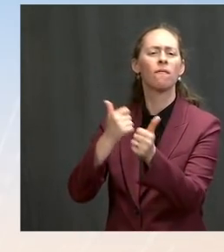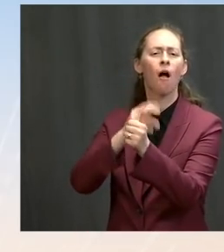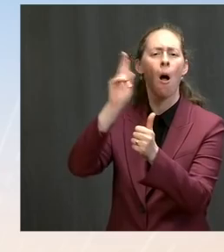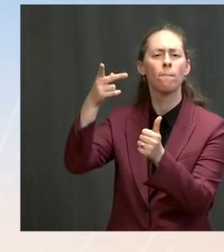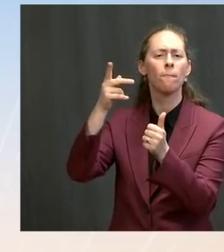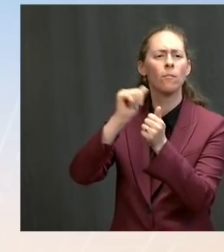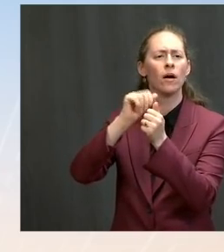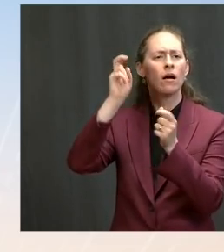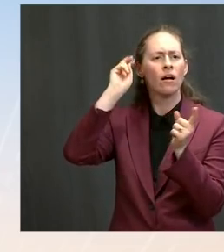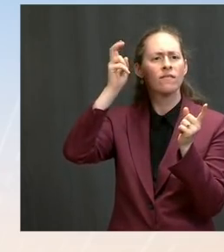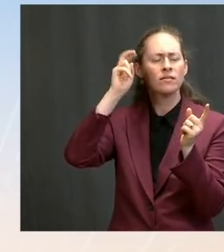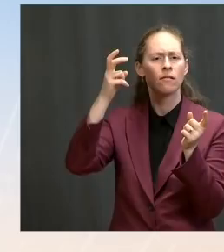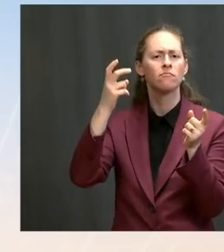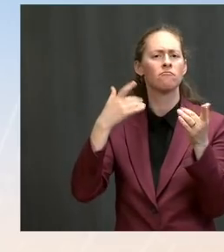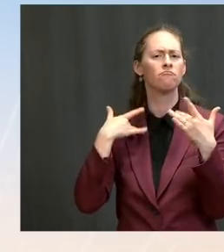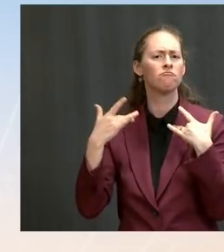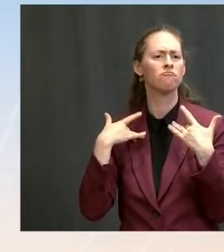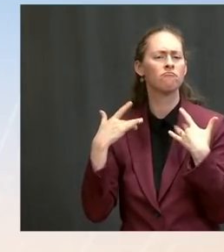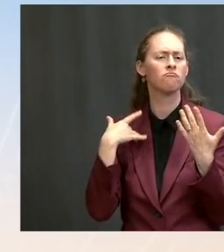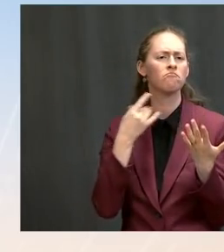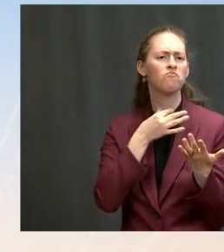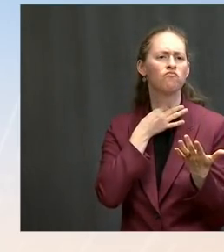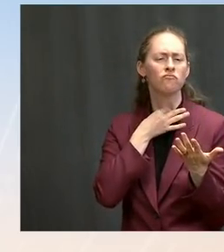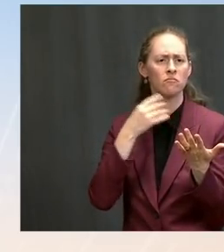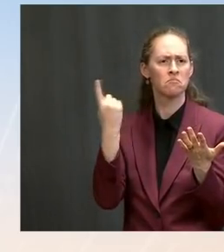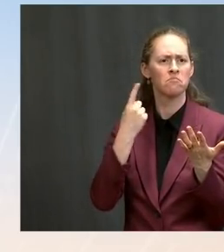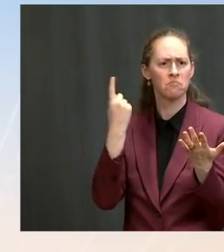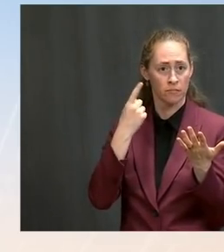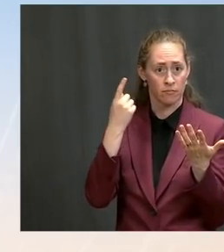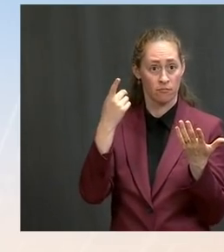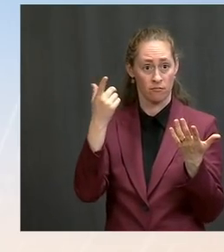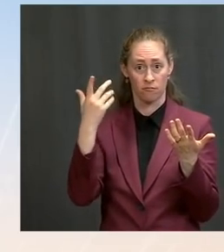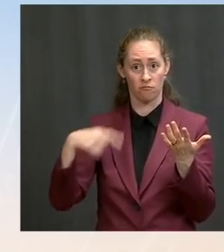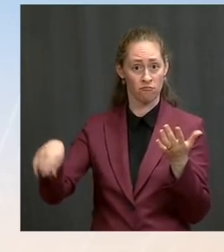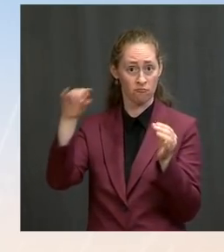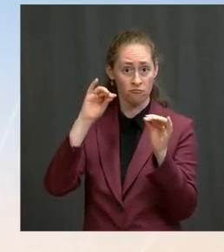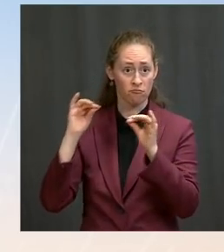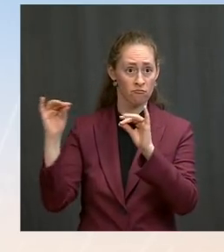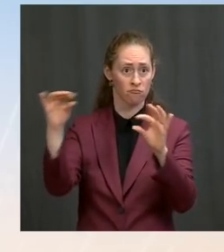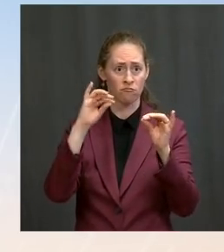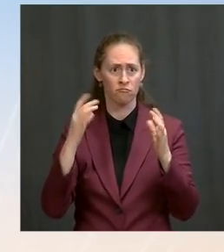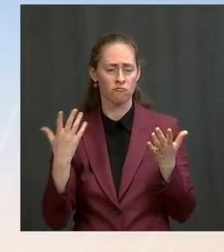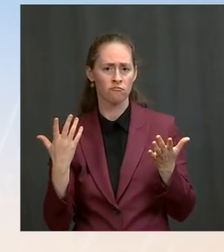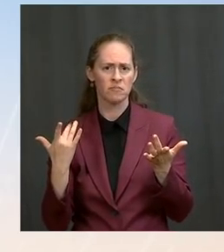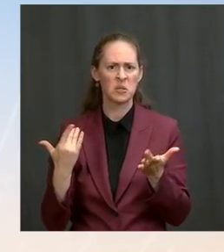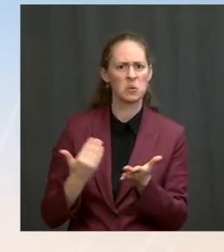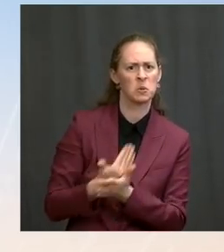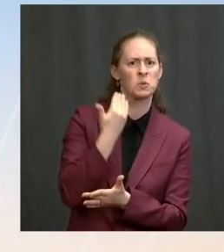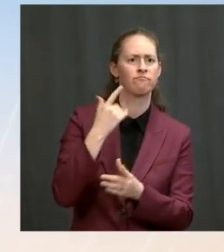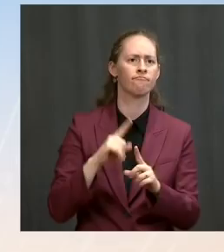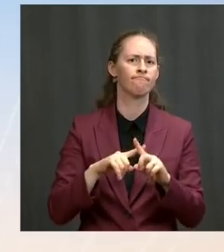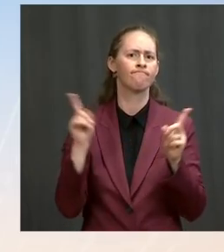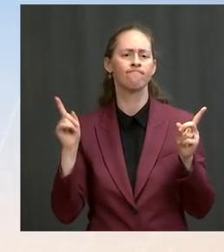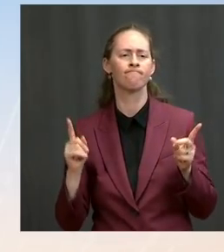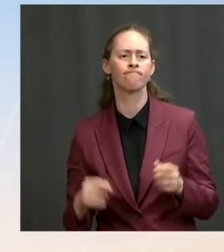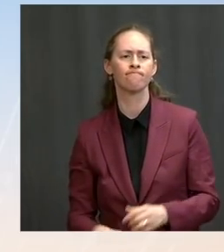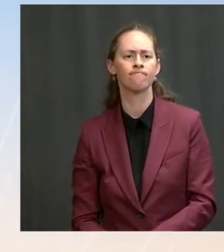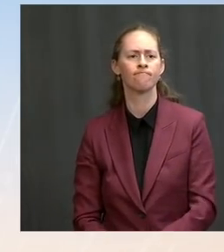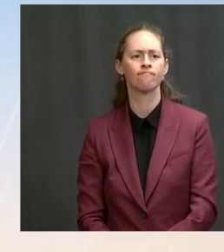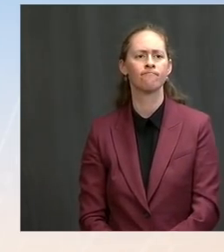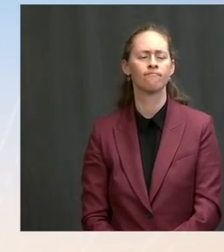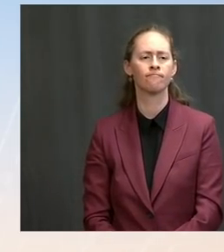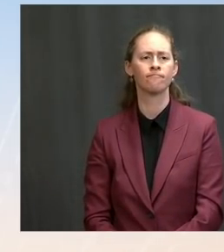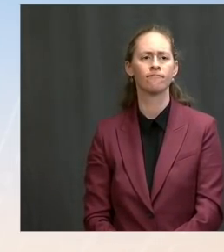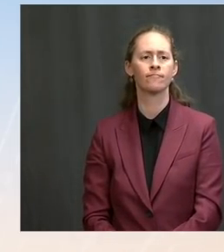he said to reporters in the last day or so new to this White House, or had he conveyed those concerns to